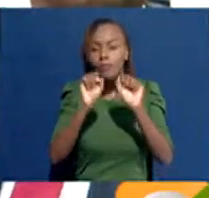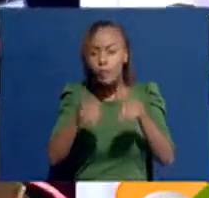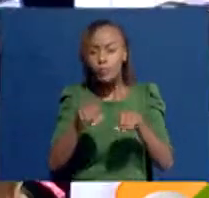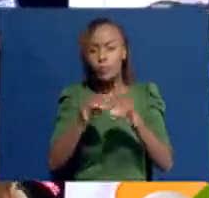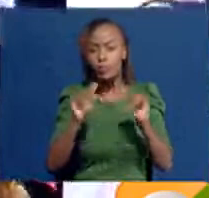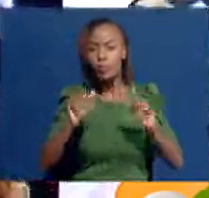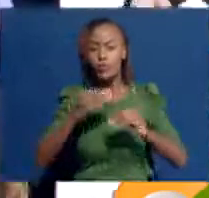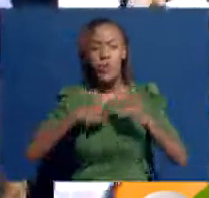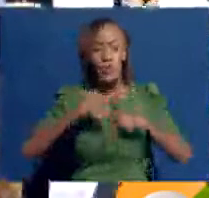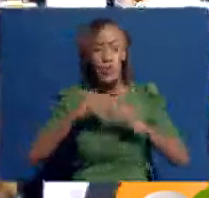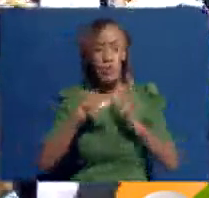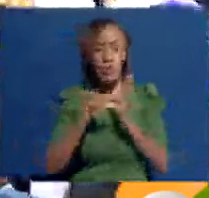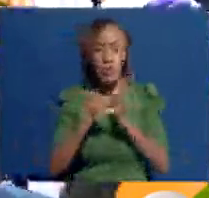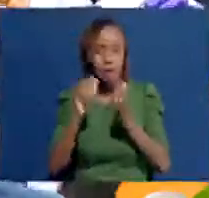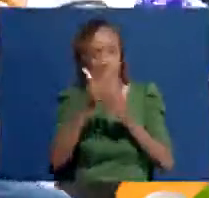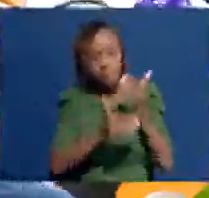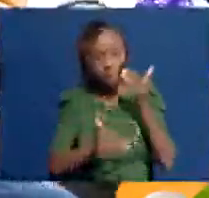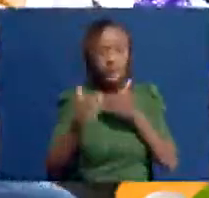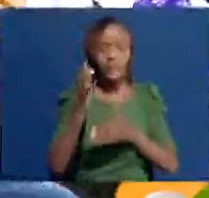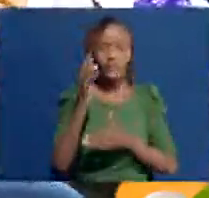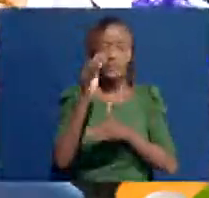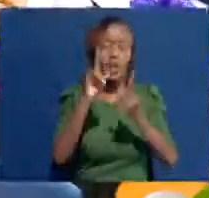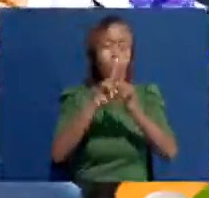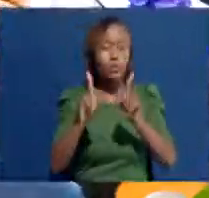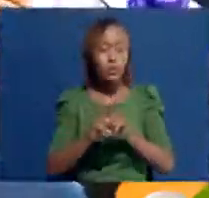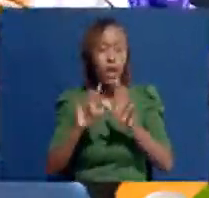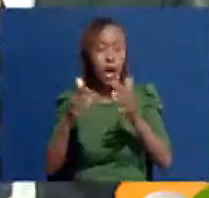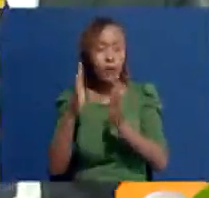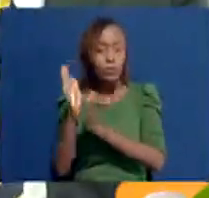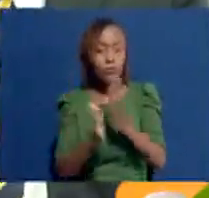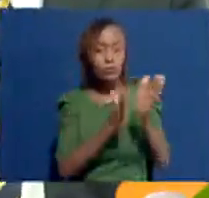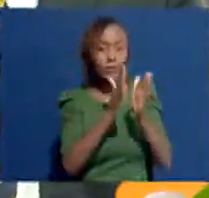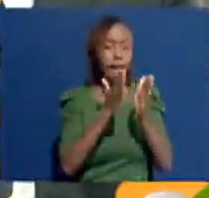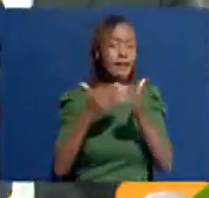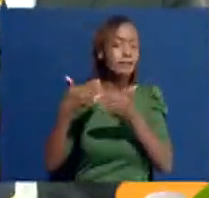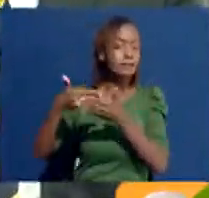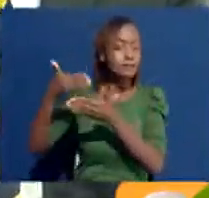wa siku za baadaye, mbali na kuhakikisha mipango ya awali